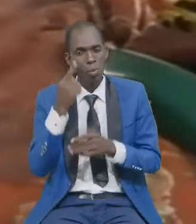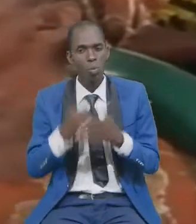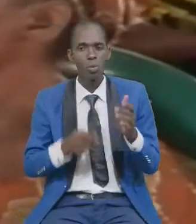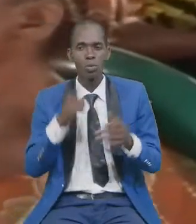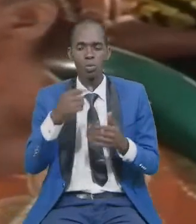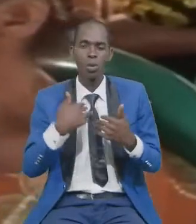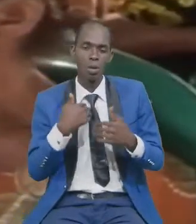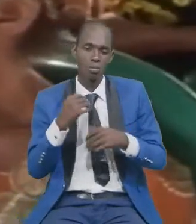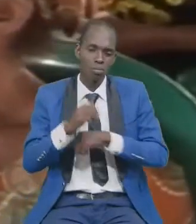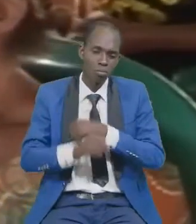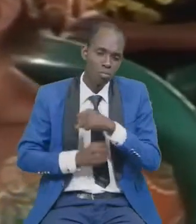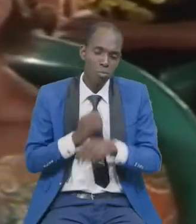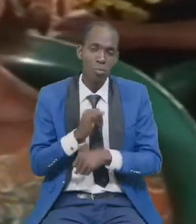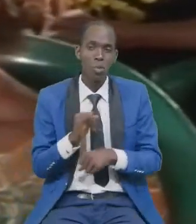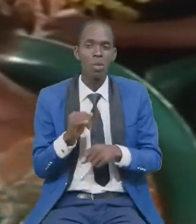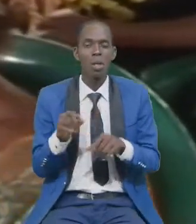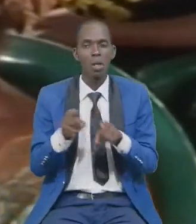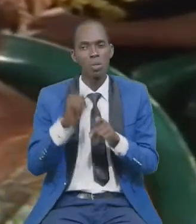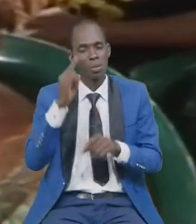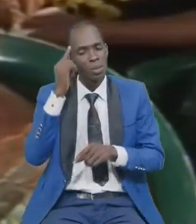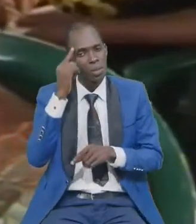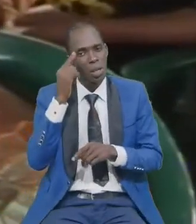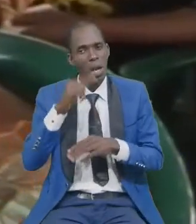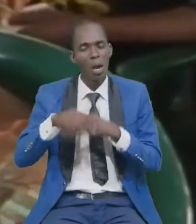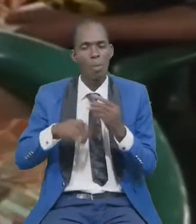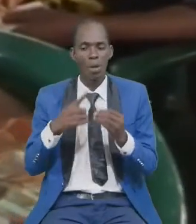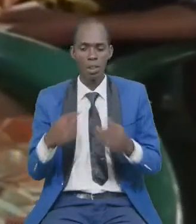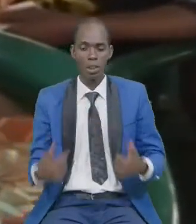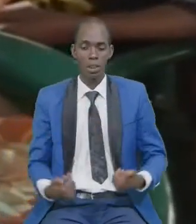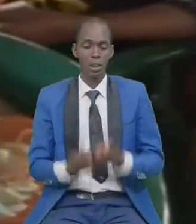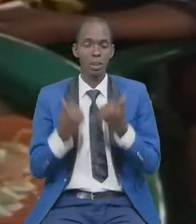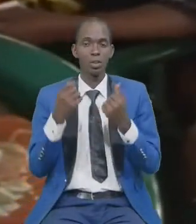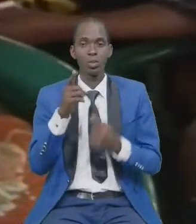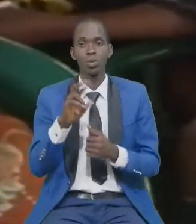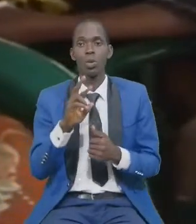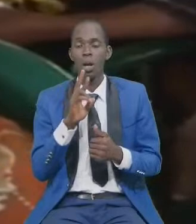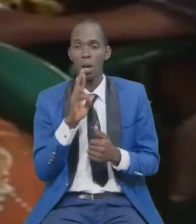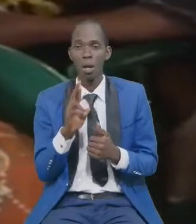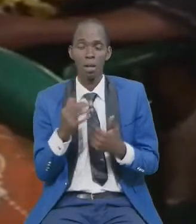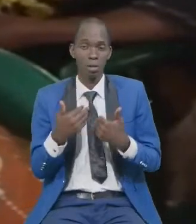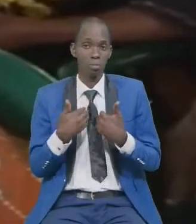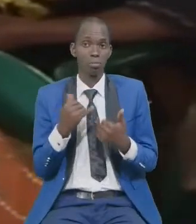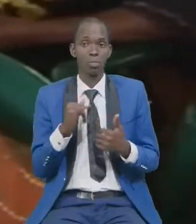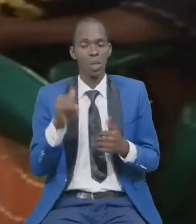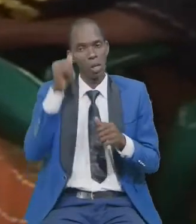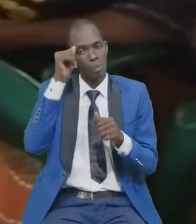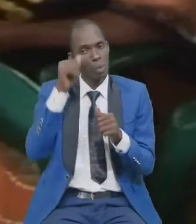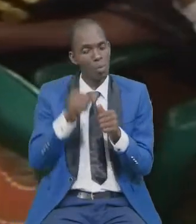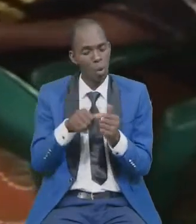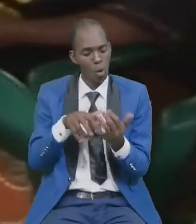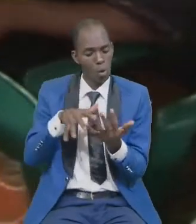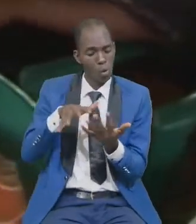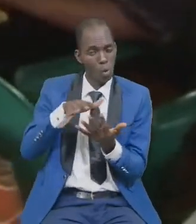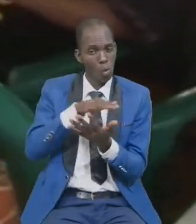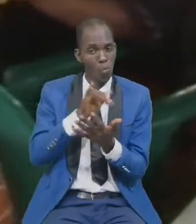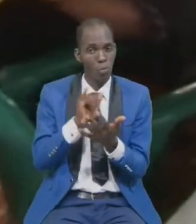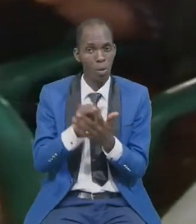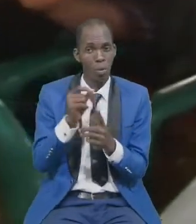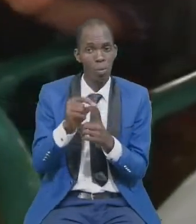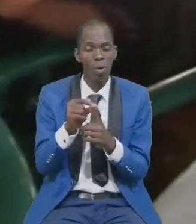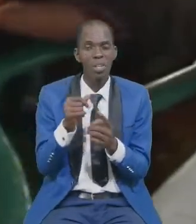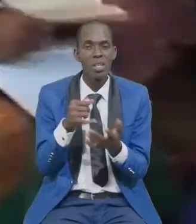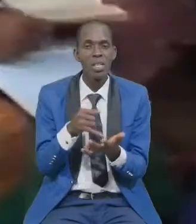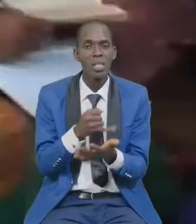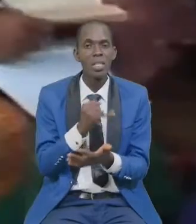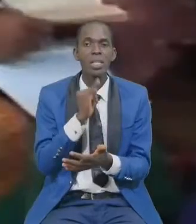suffer, as you think about the challenges you have, remember those words, it is